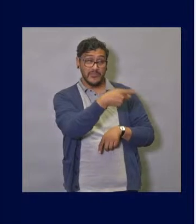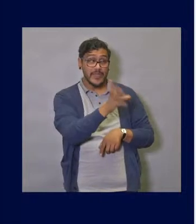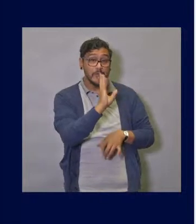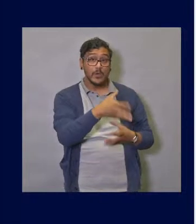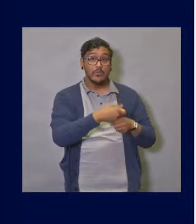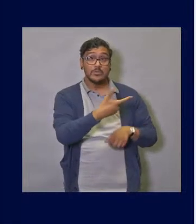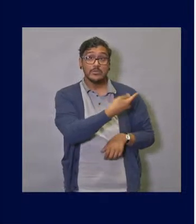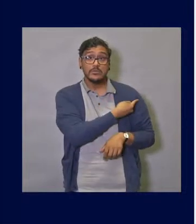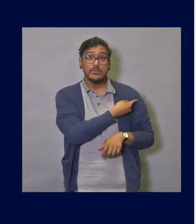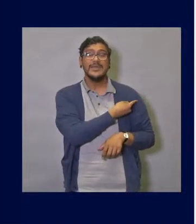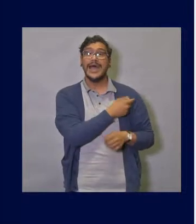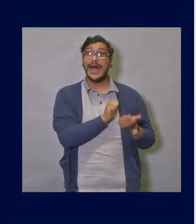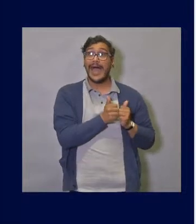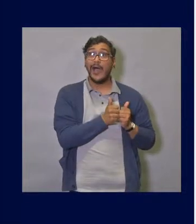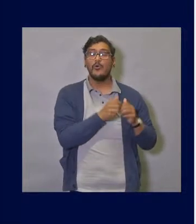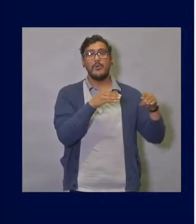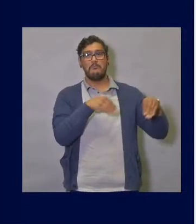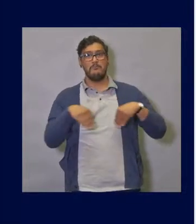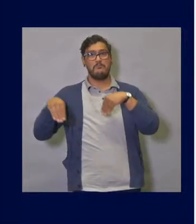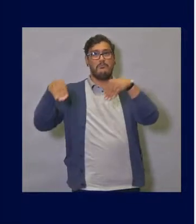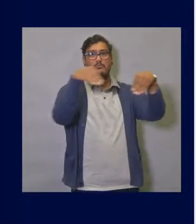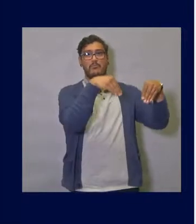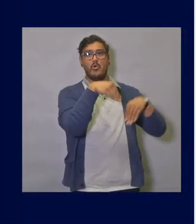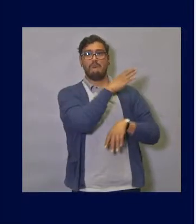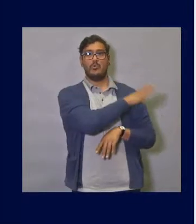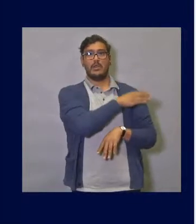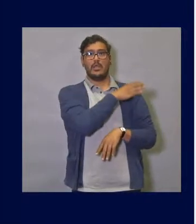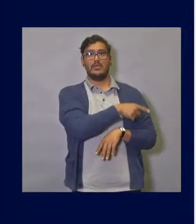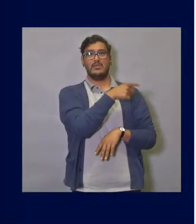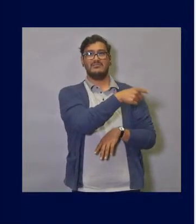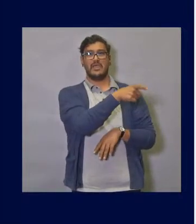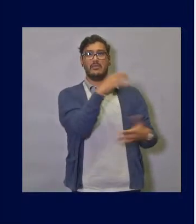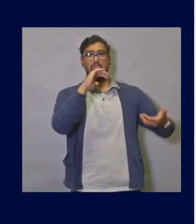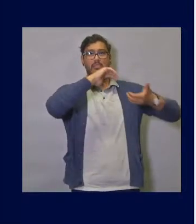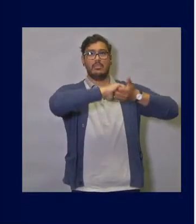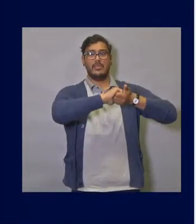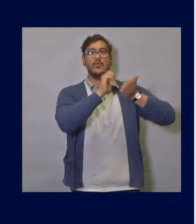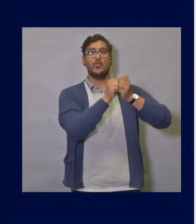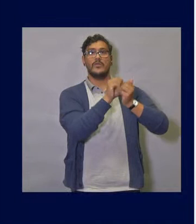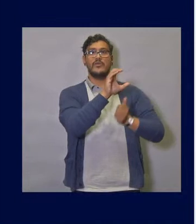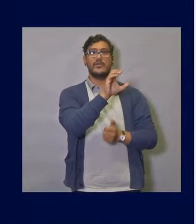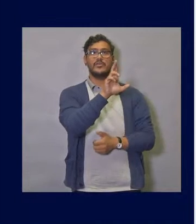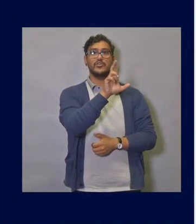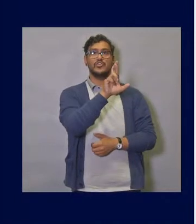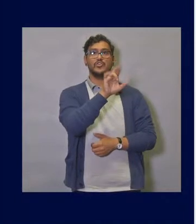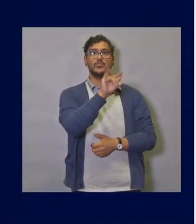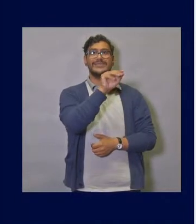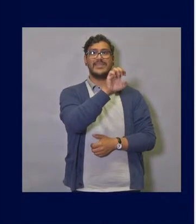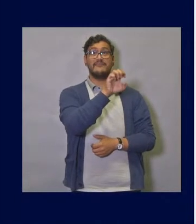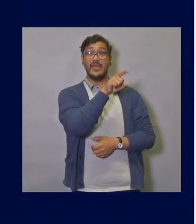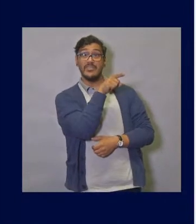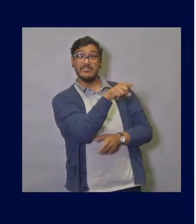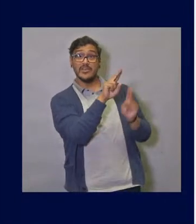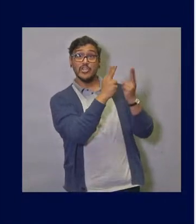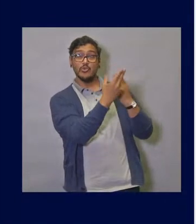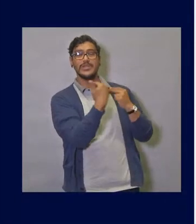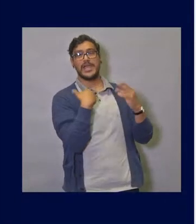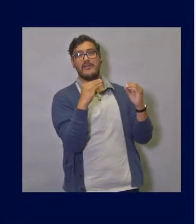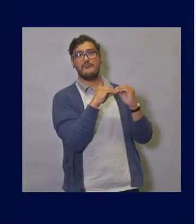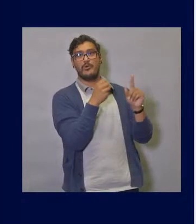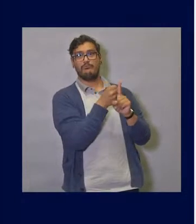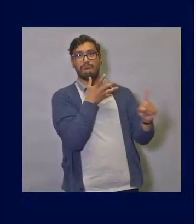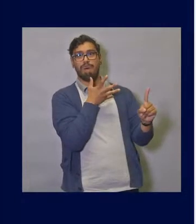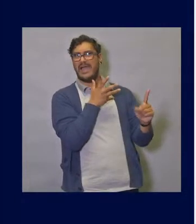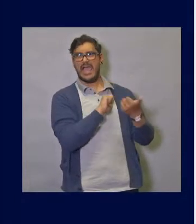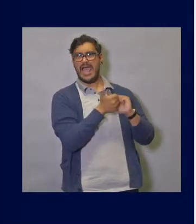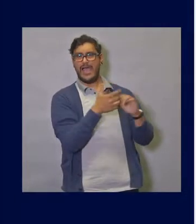vaccinated through mobile vaccination clinics that are in partnership with Curative, and the union has more information on how workers can